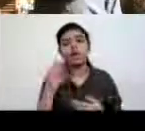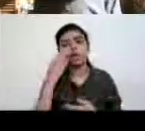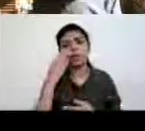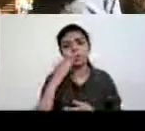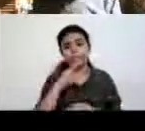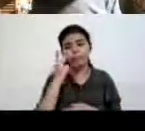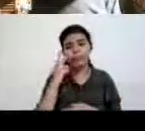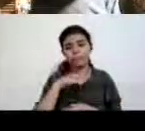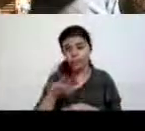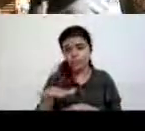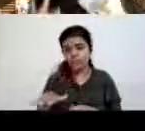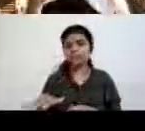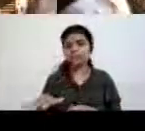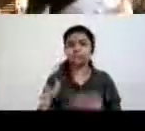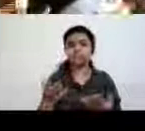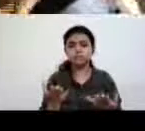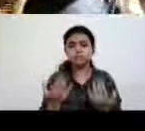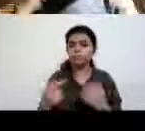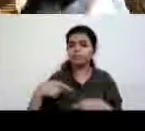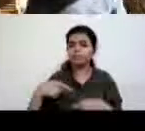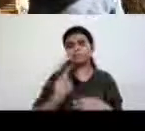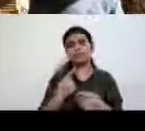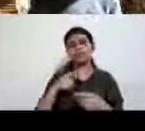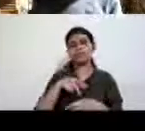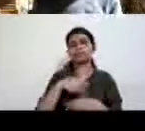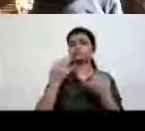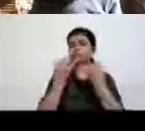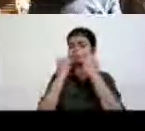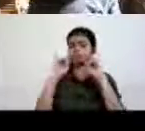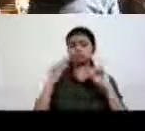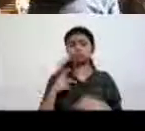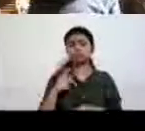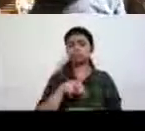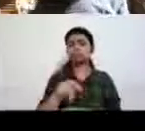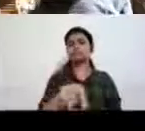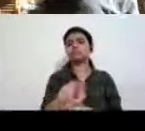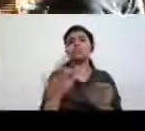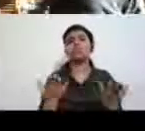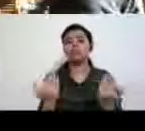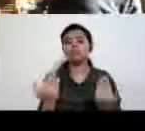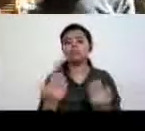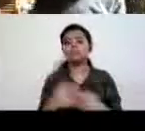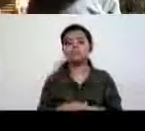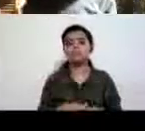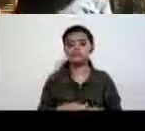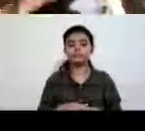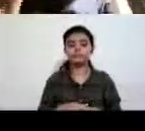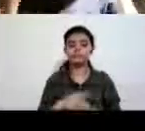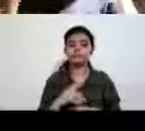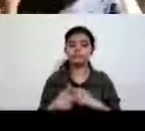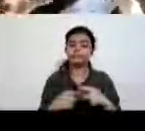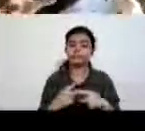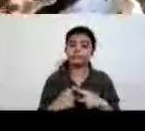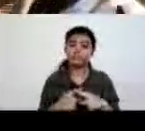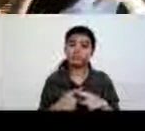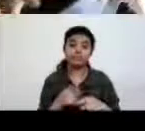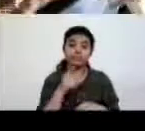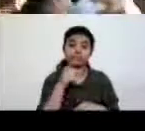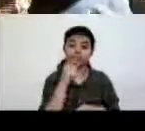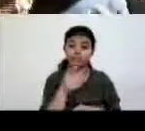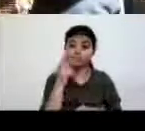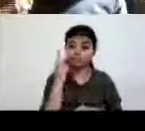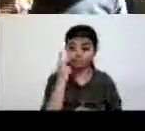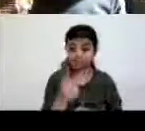visitors roaming around by themselves. That was also important. And we had to come up based on that, on